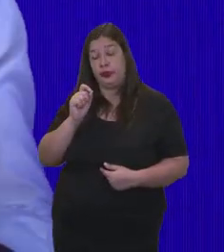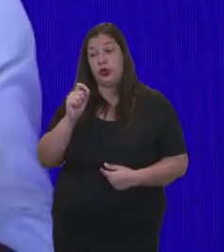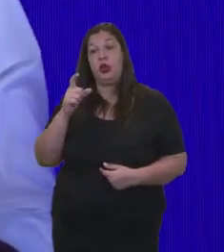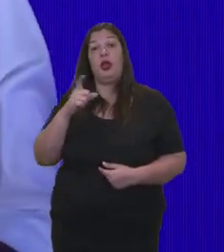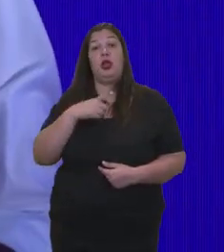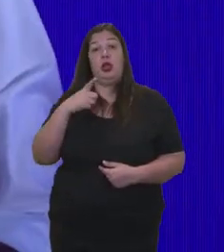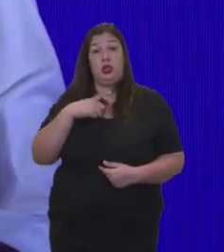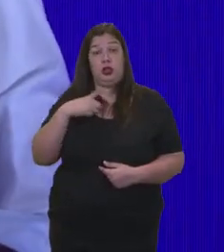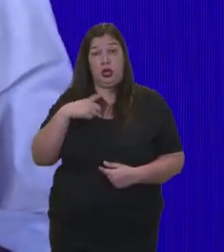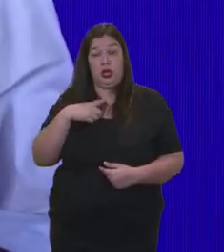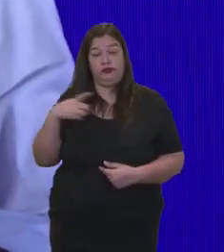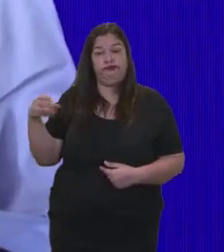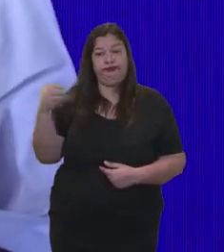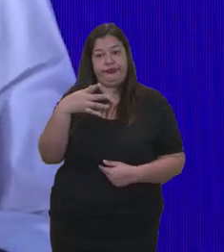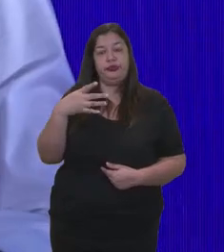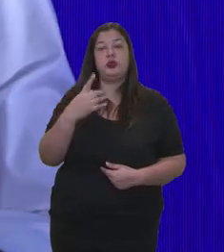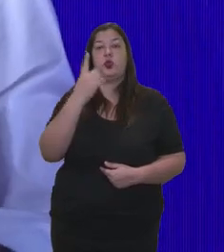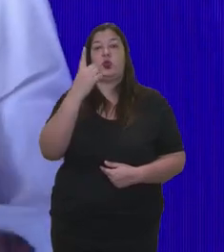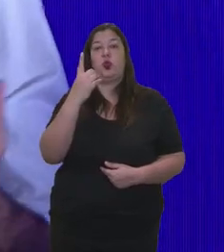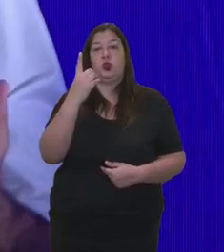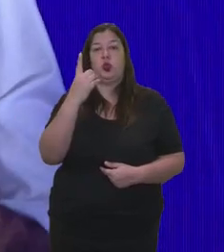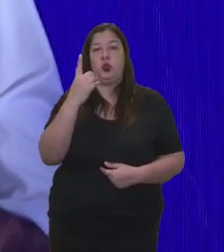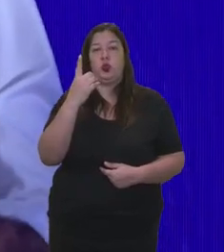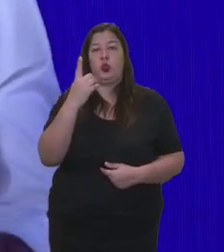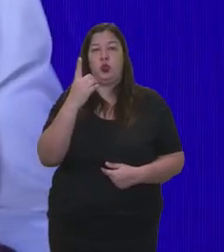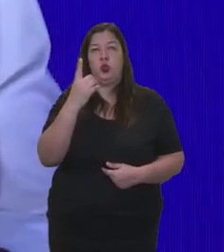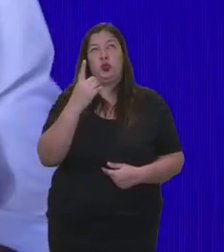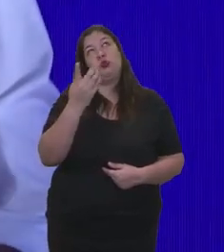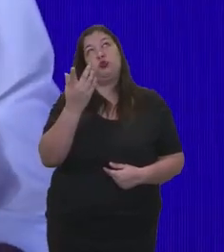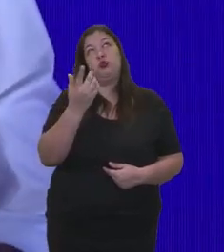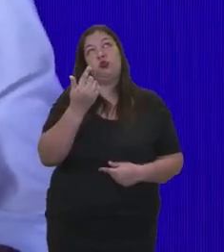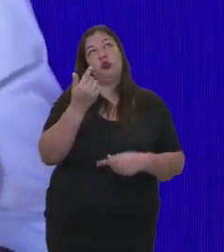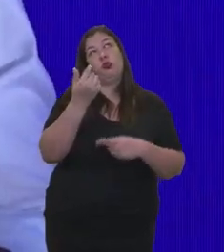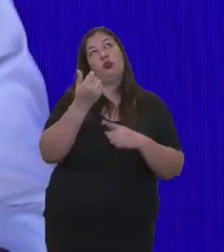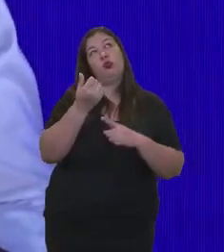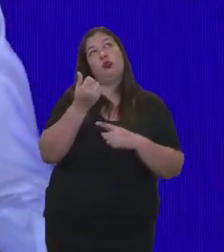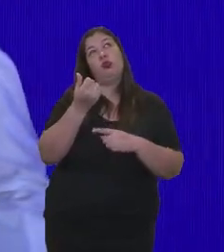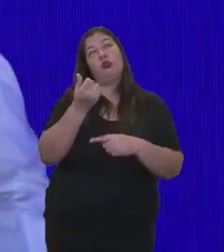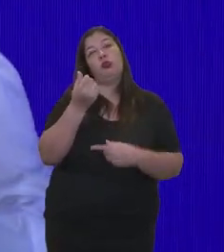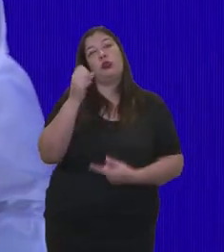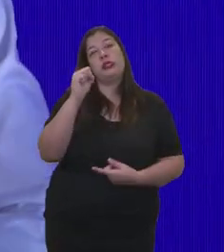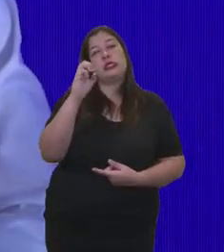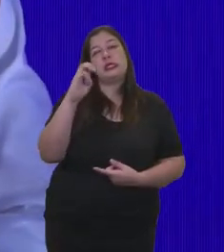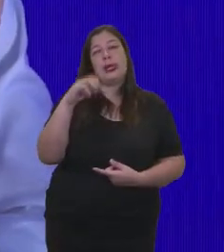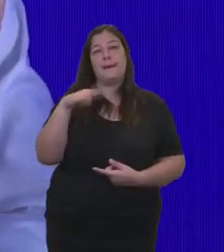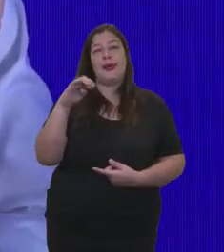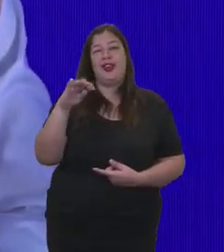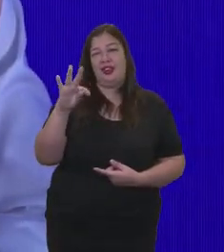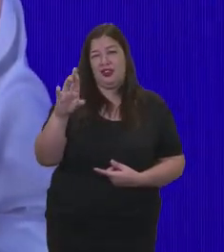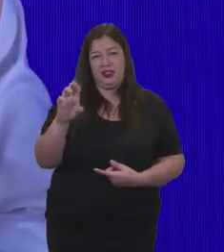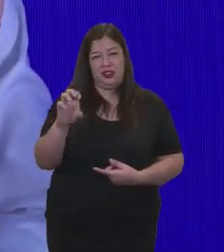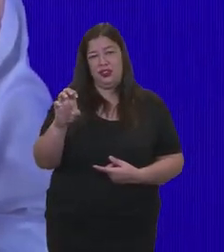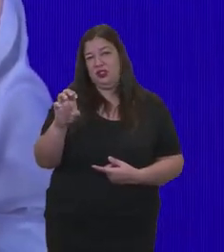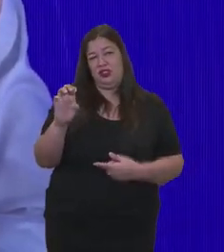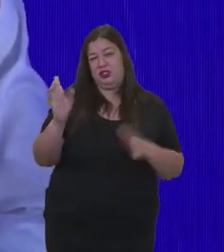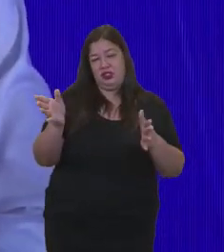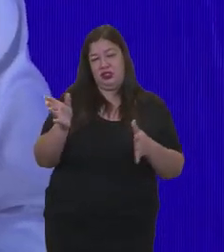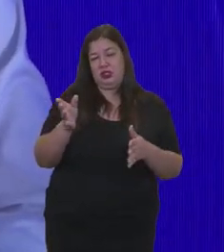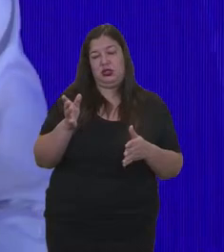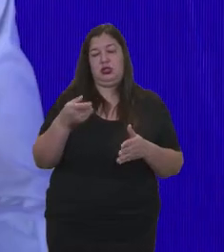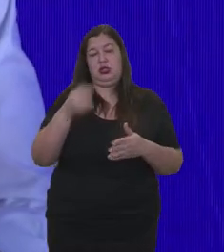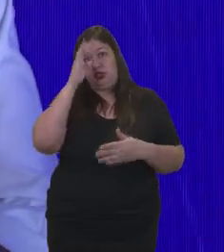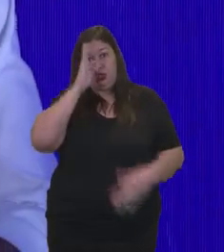paid course. We started this initiative 12 months ago, and we have 200,000 courses